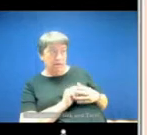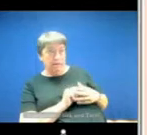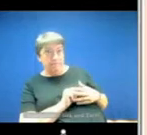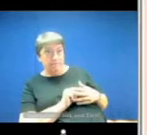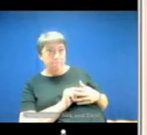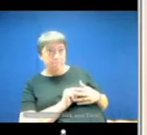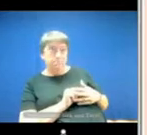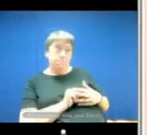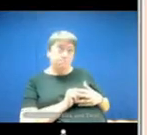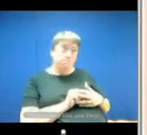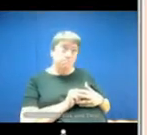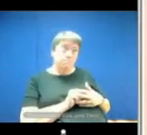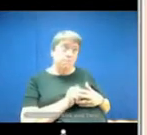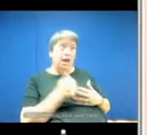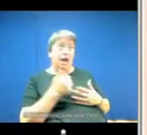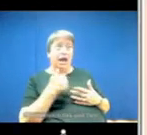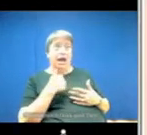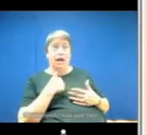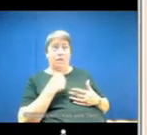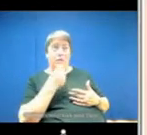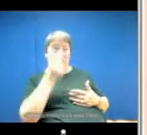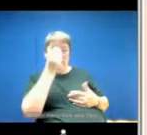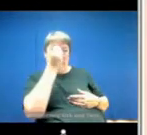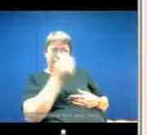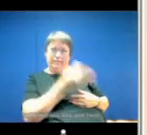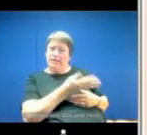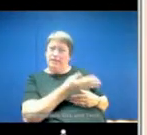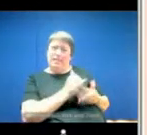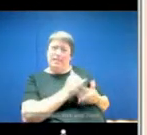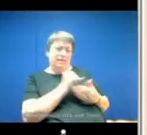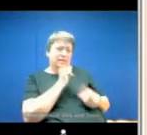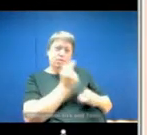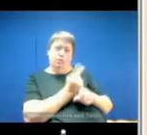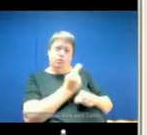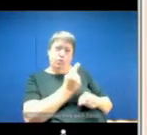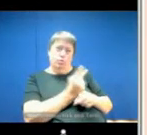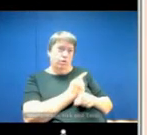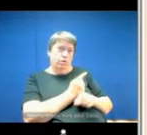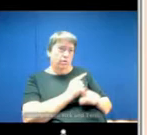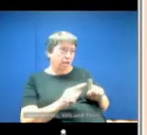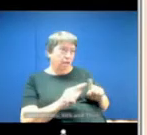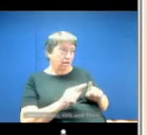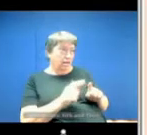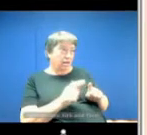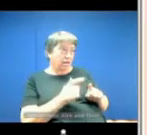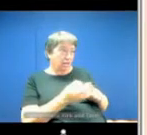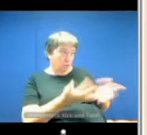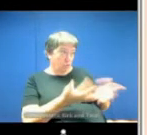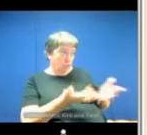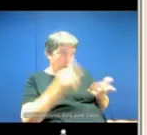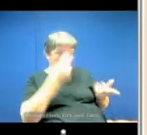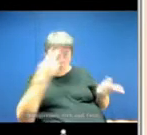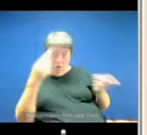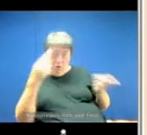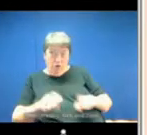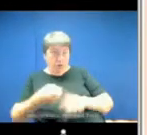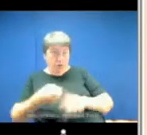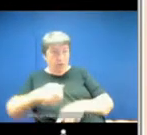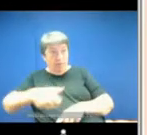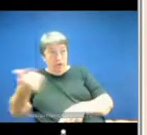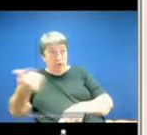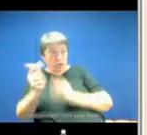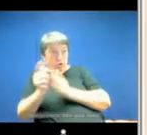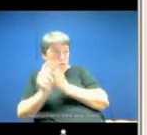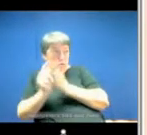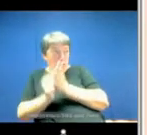then I would let the attorney know that that's not proper, but if they want to receive a stipulation from opposing counsel, then